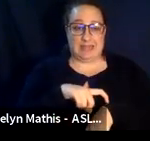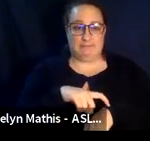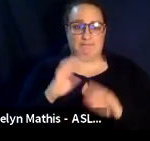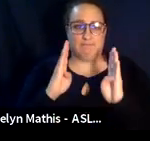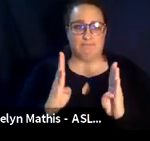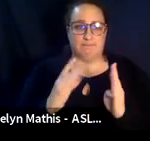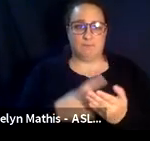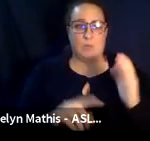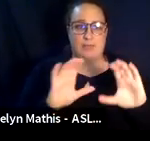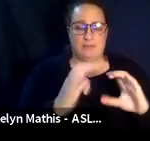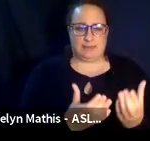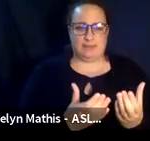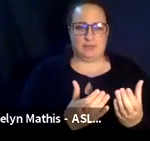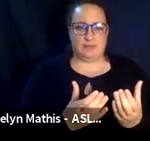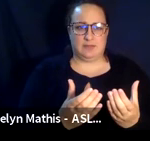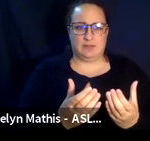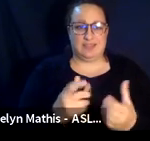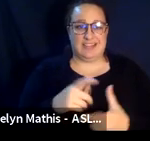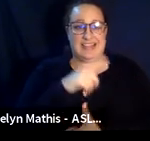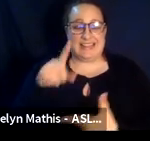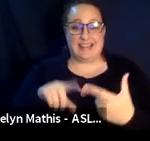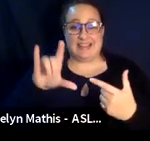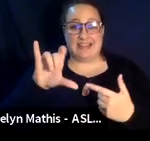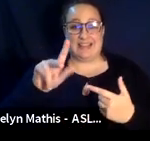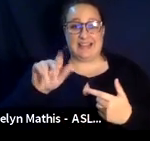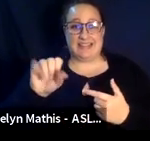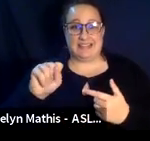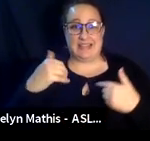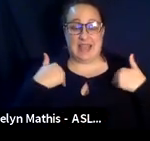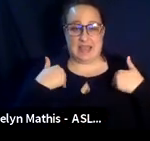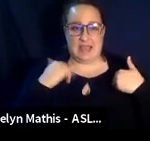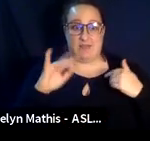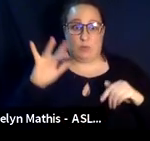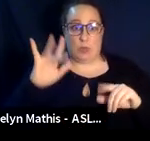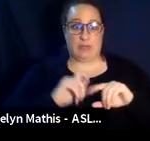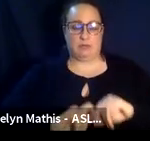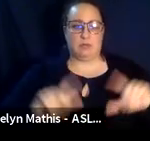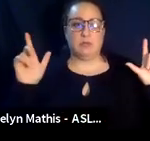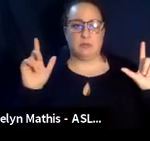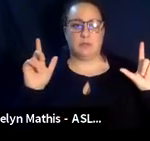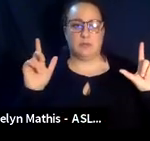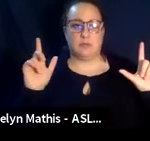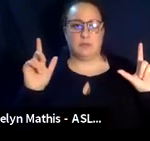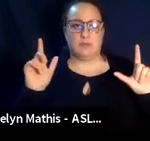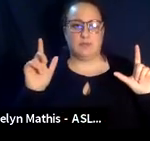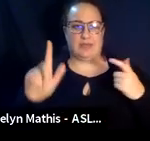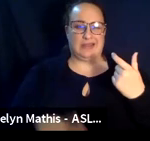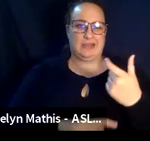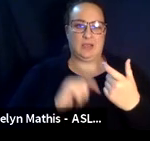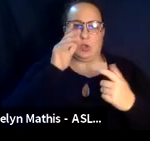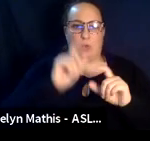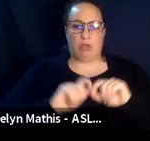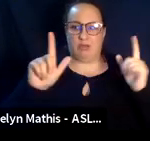what the class is, and then there are links to, if you would click on that, it goes to exactly where they need to